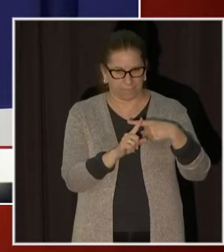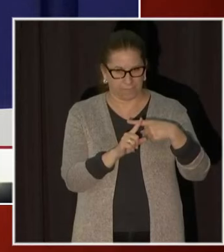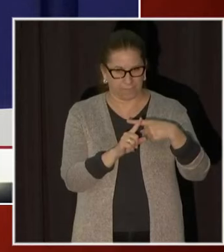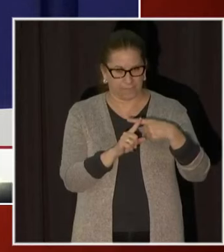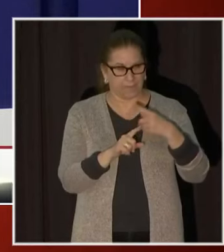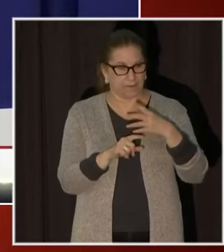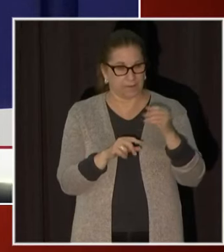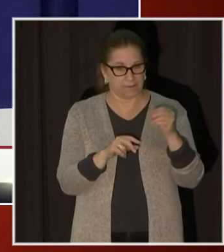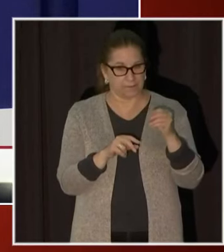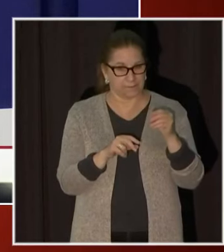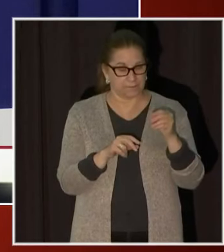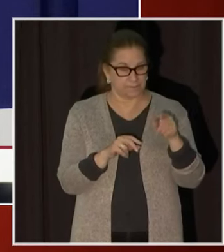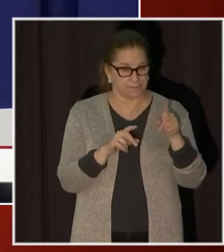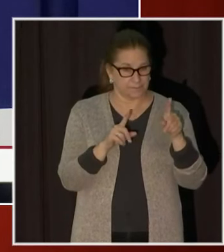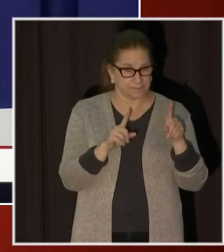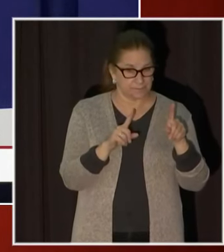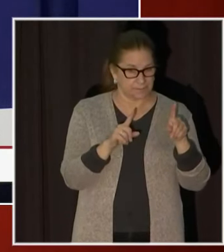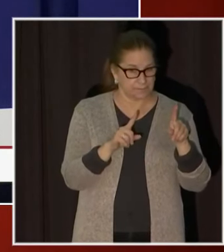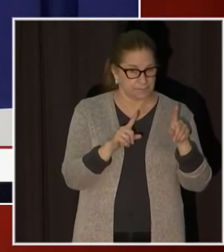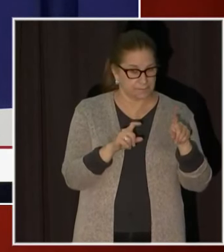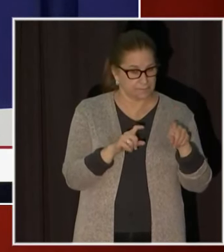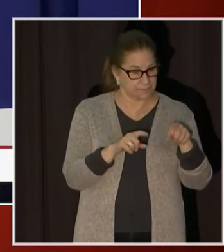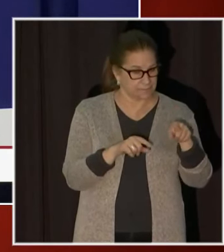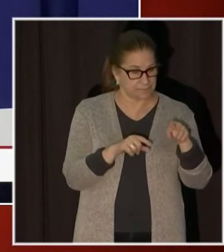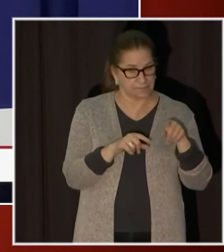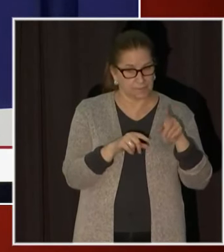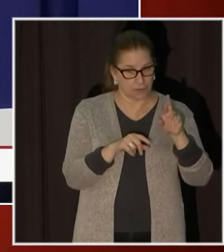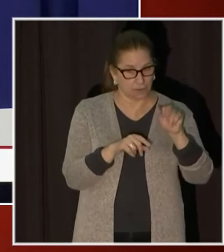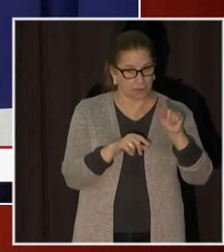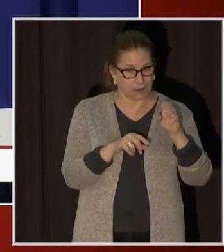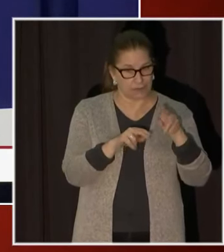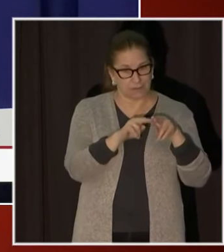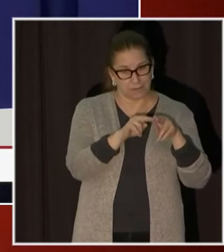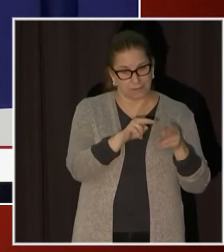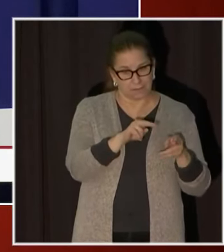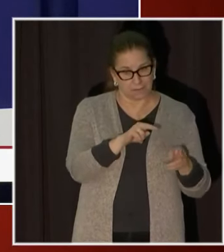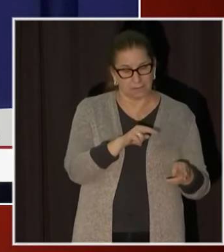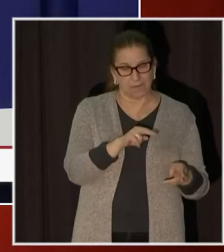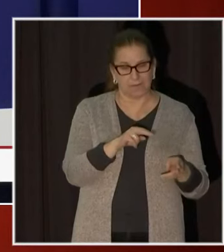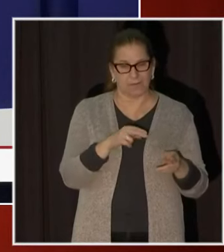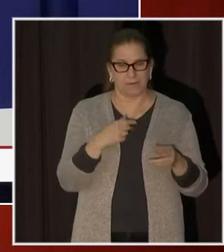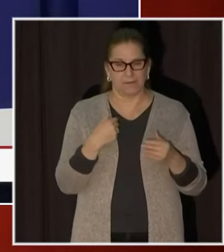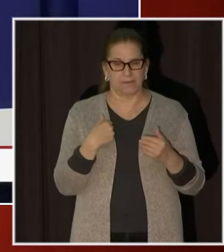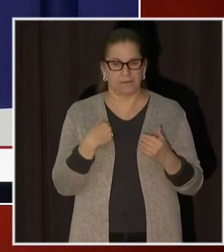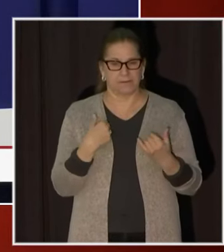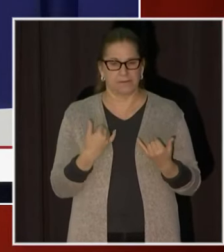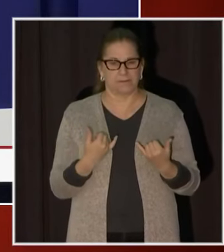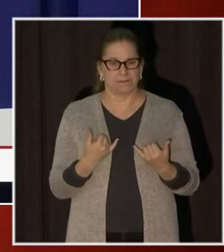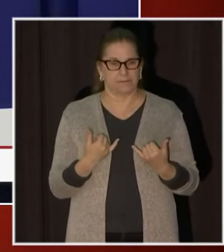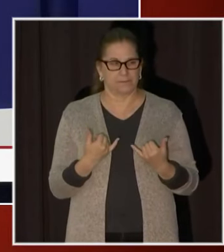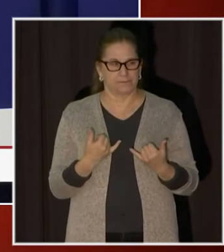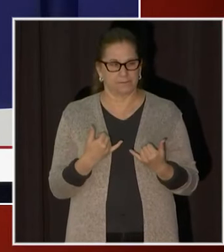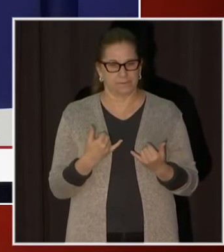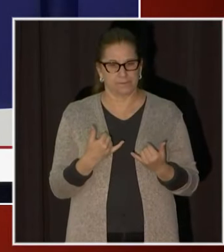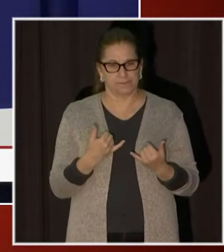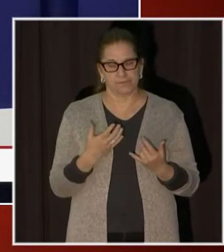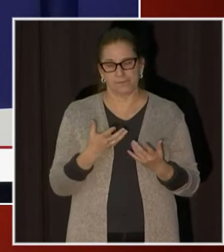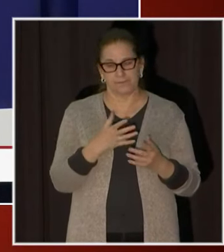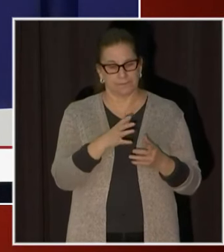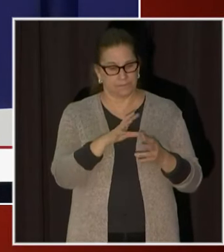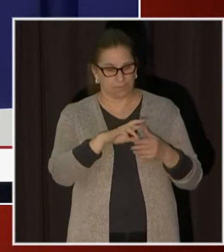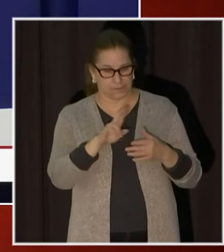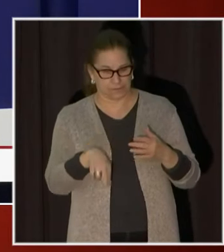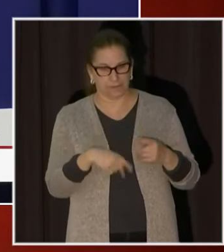positivity rate. There was the first time we had an expansion of testing in the middle of April. We also saw